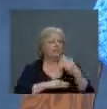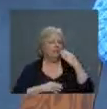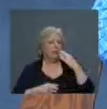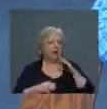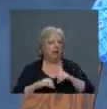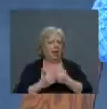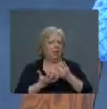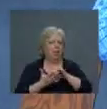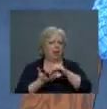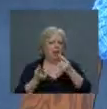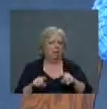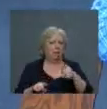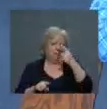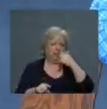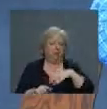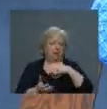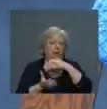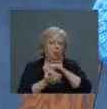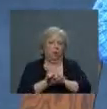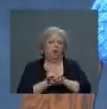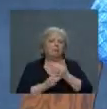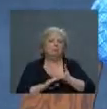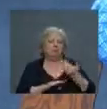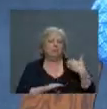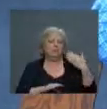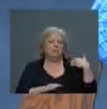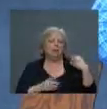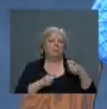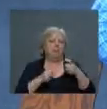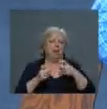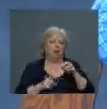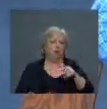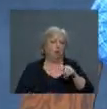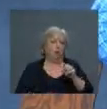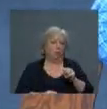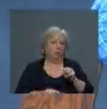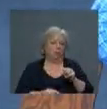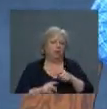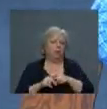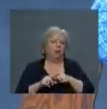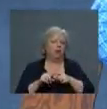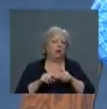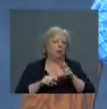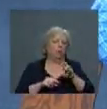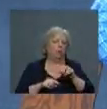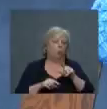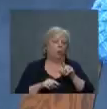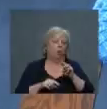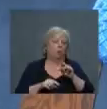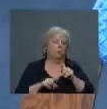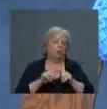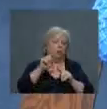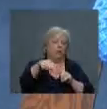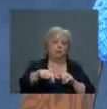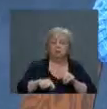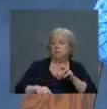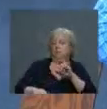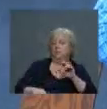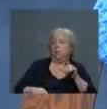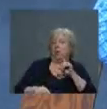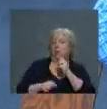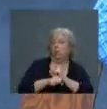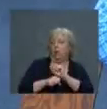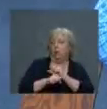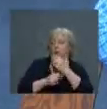Apartments on the other side of Walmart. Okay, how'd that work for her? I worked good when she had me for a